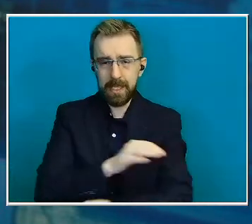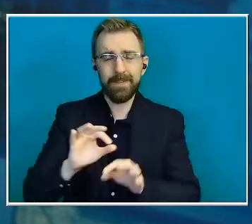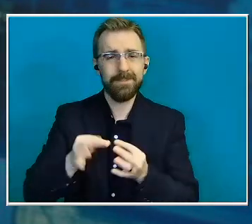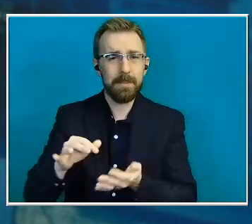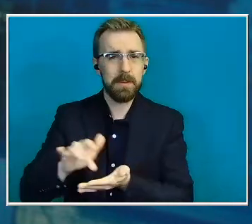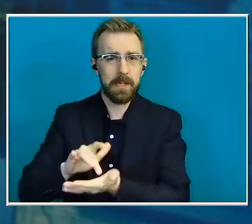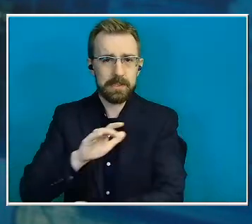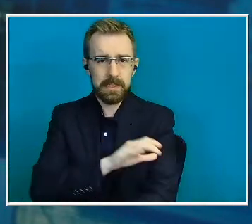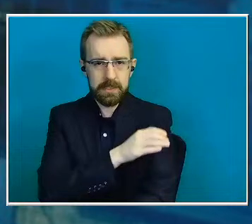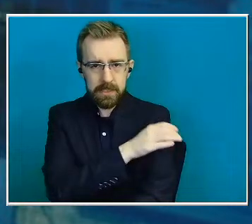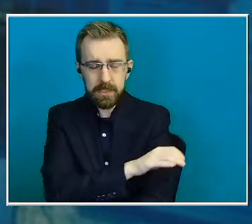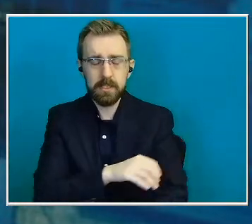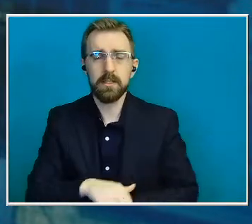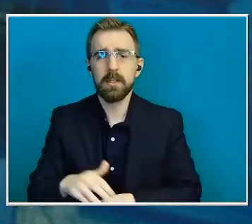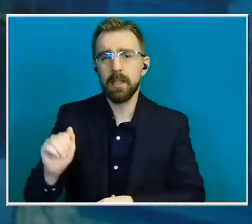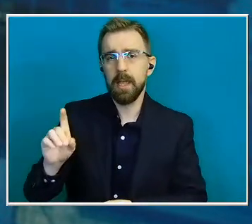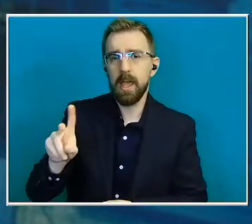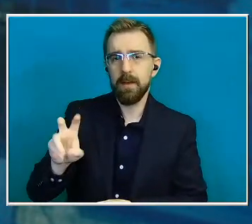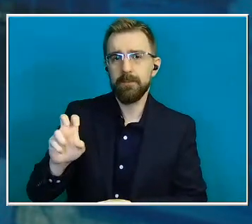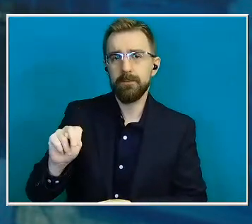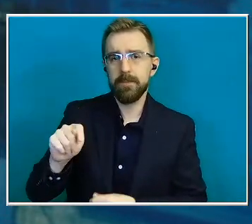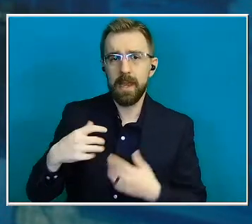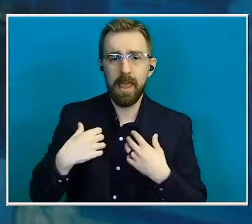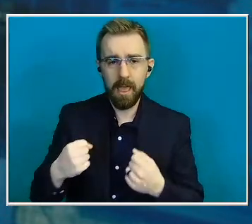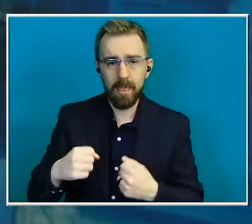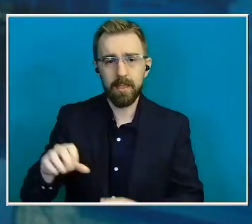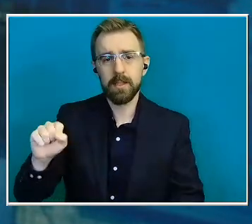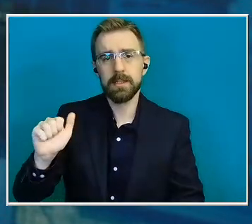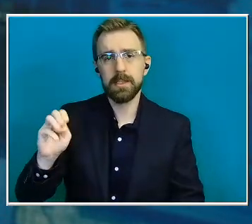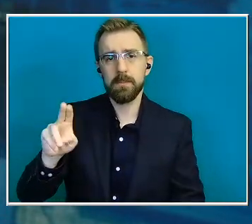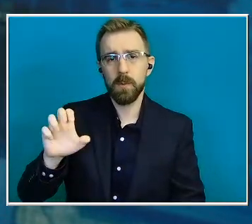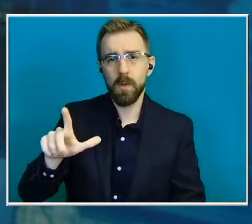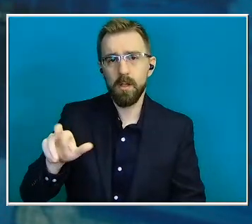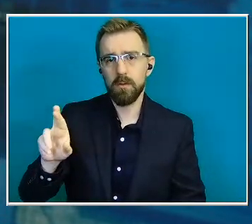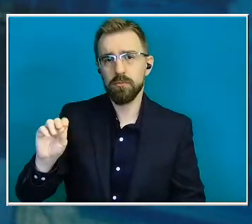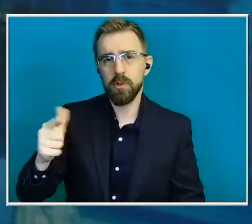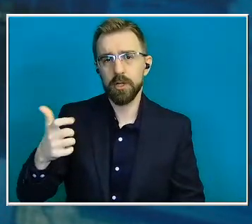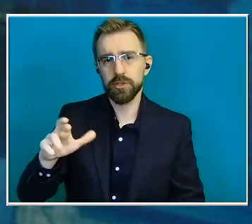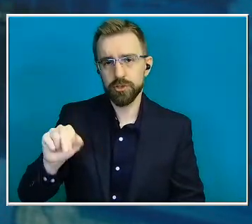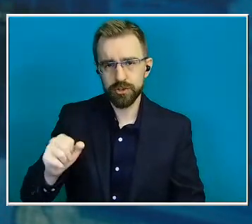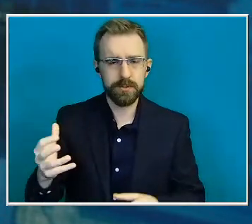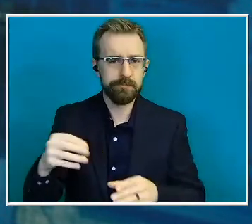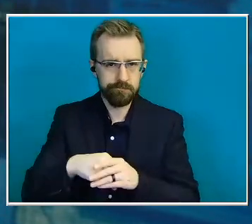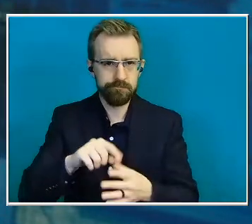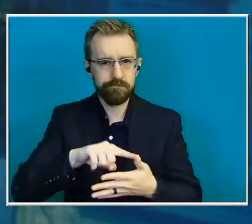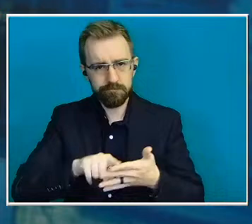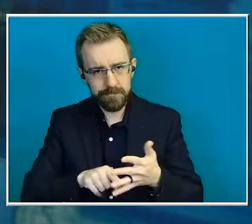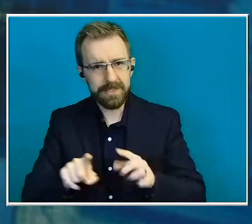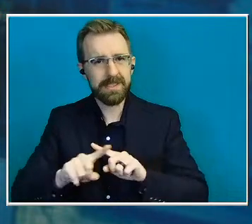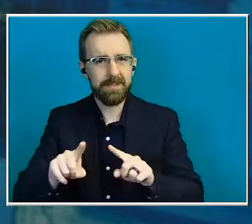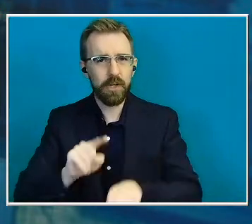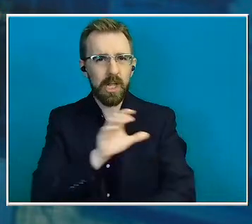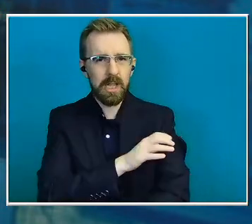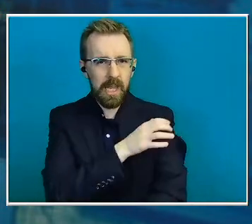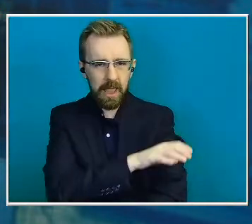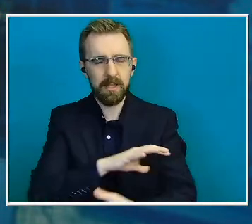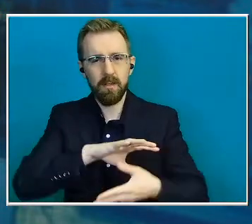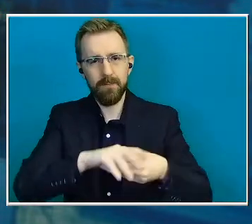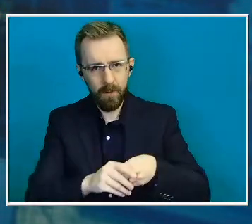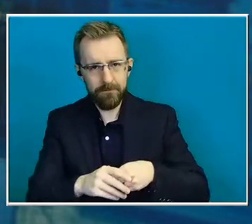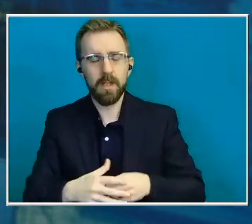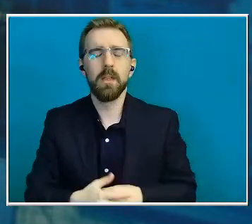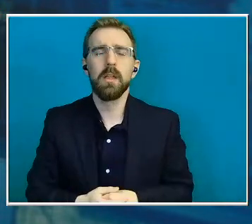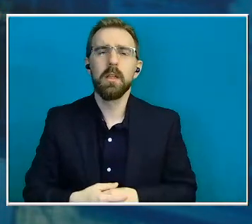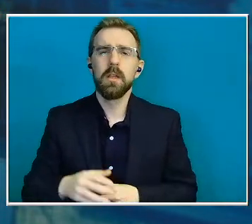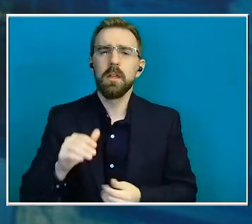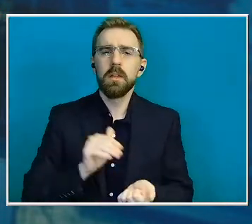Advent Health and Samuel Rogers. And so we recruit patients from these different clinics. Dr. Comfort has, I